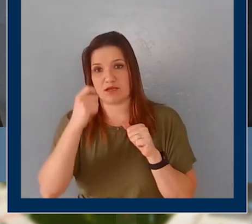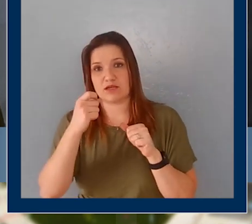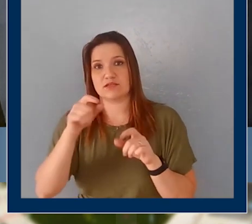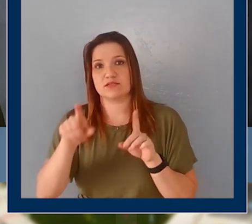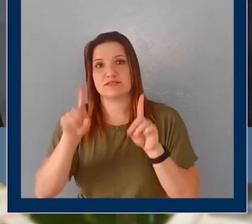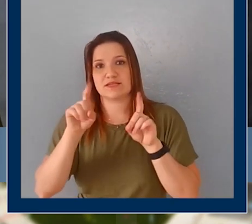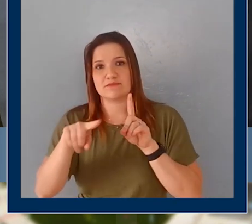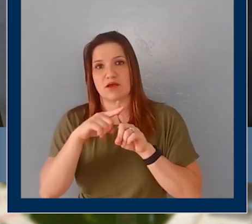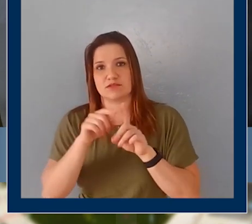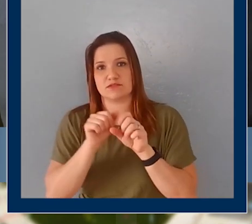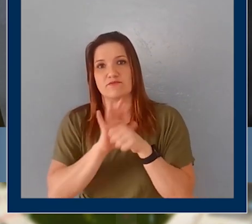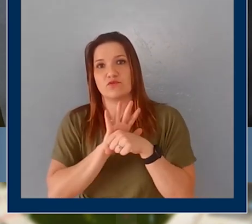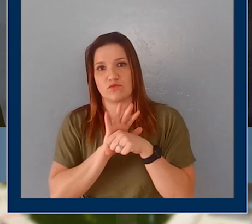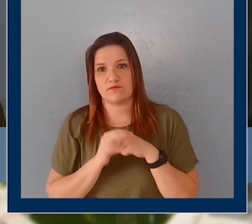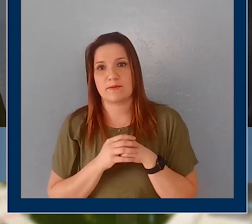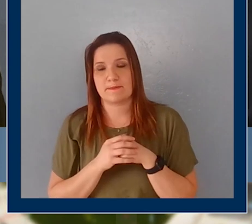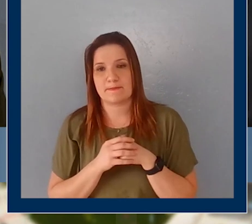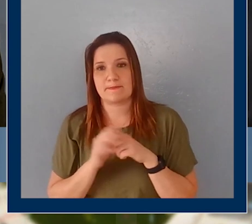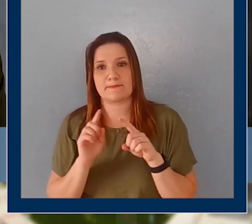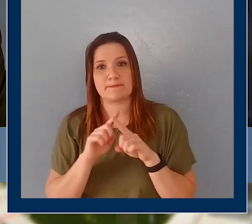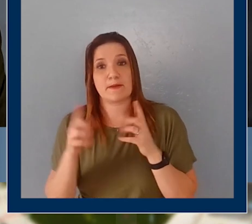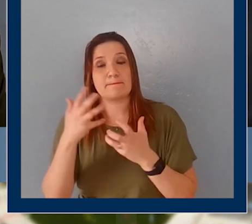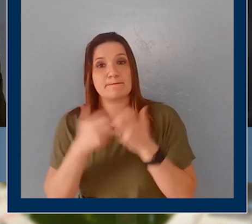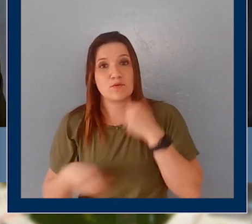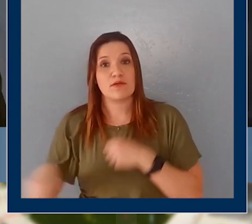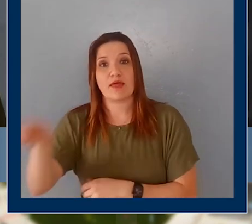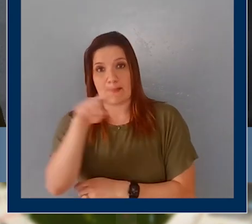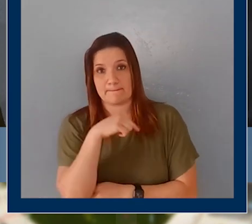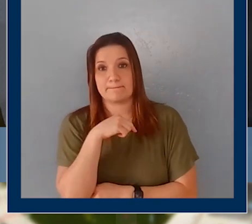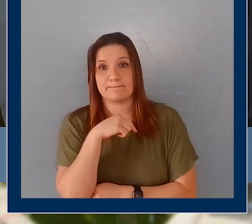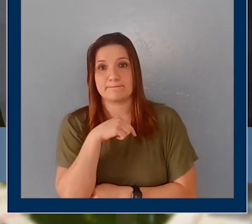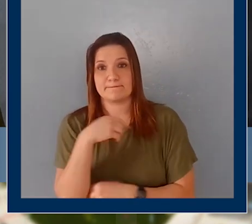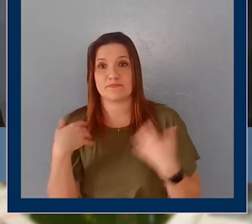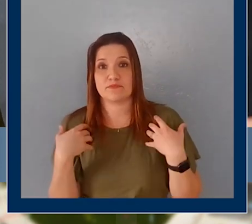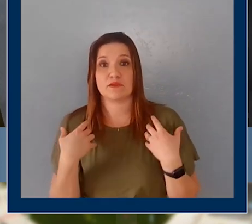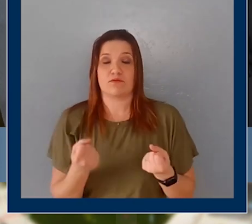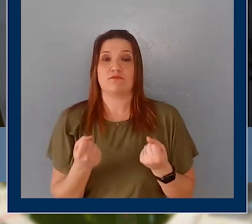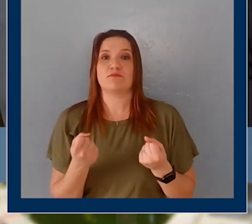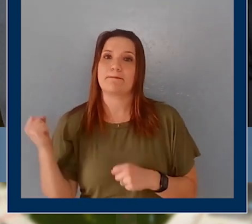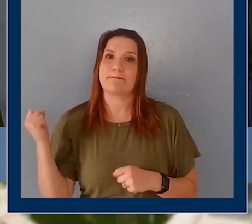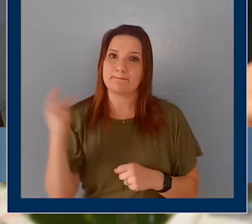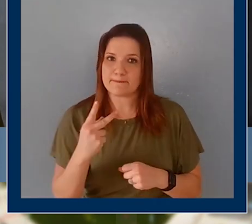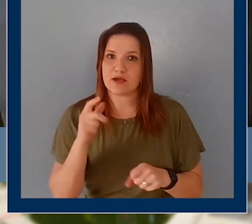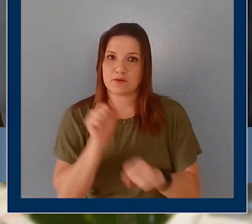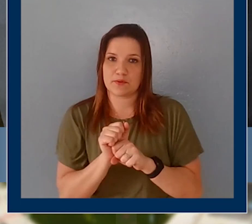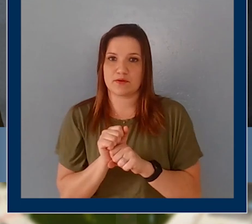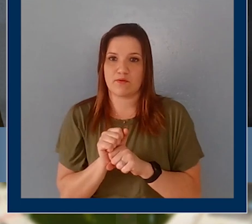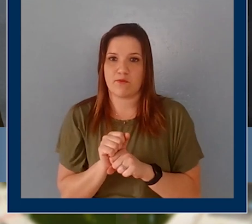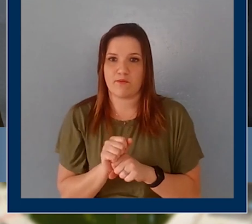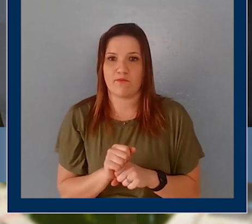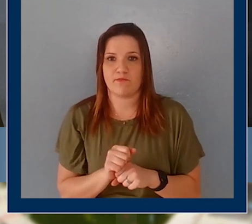note. So as of the beginning of the virus back in March, we've had a total